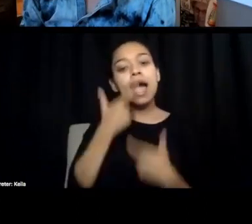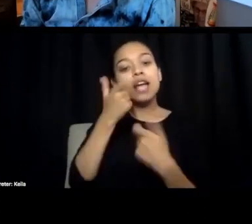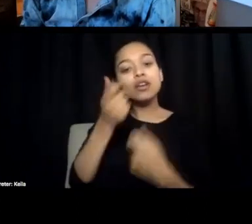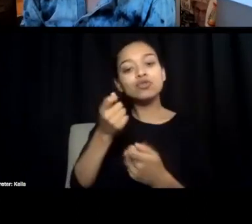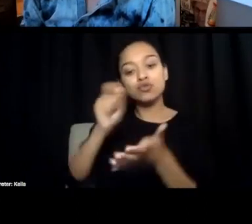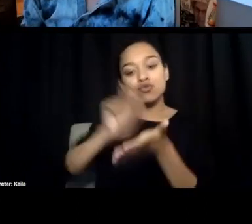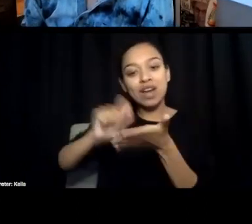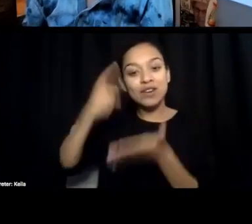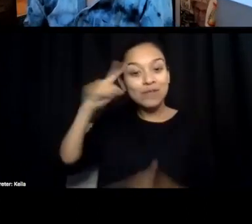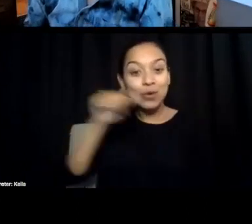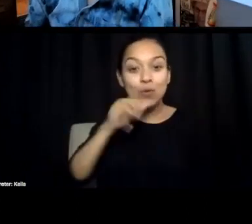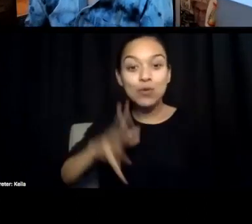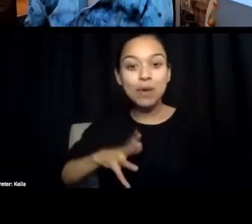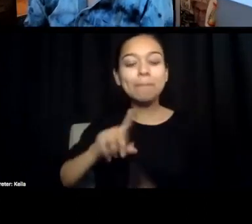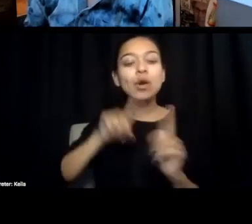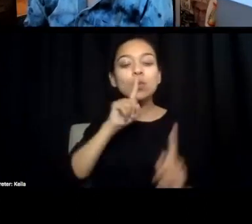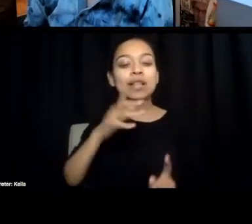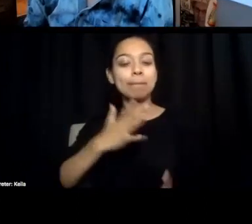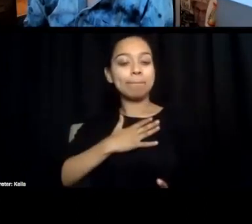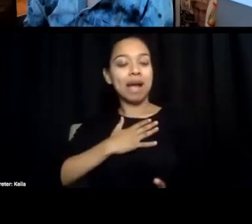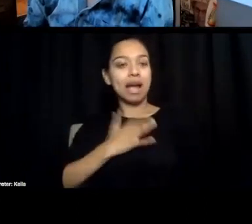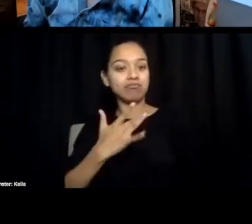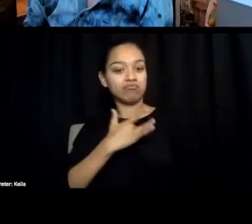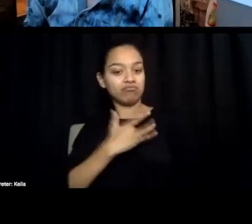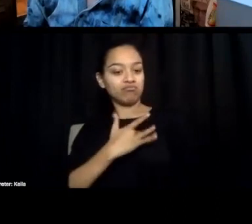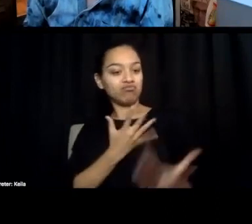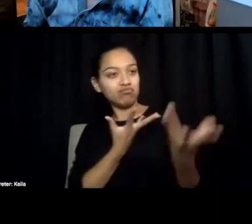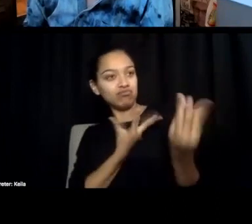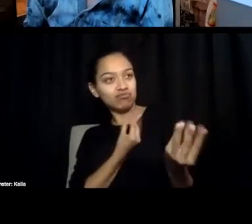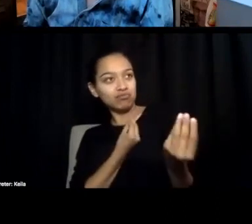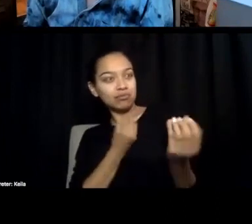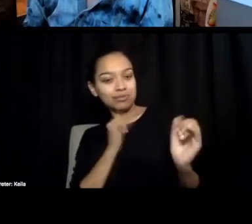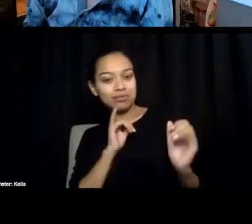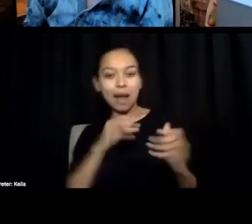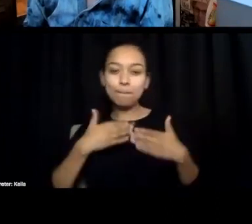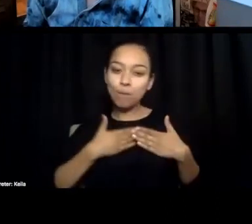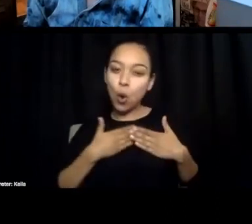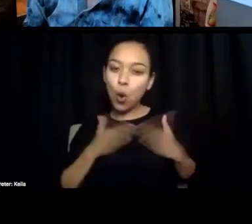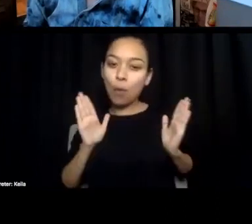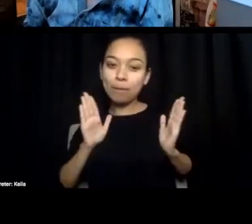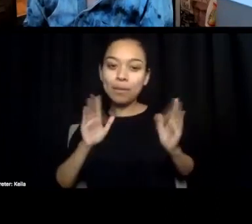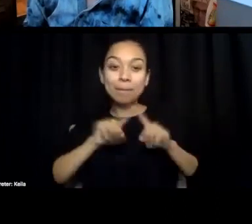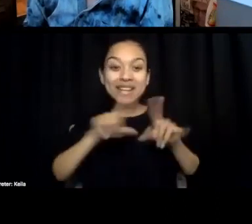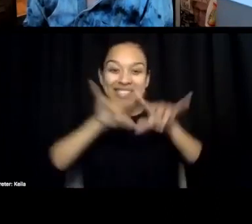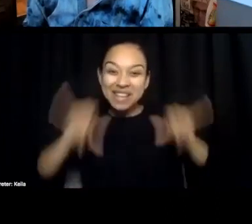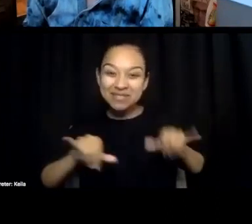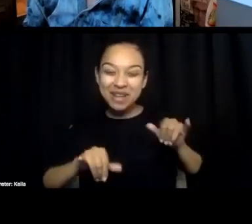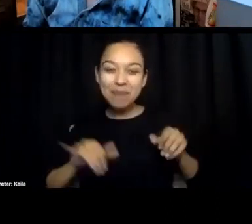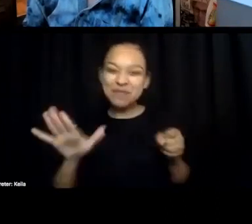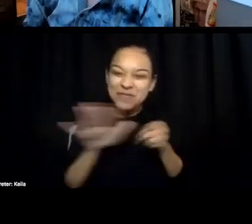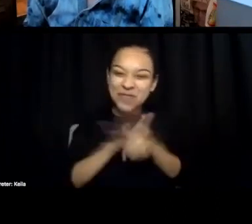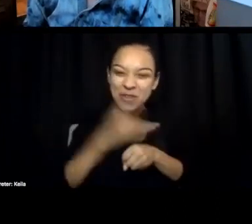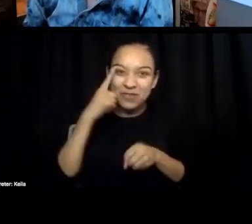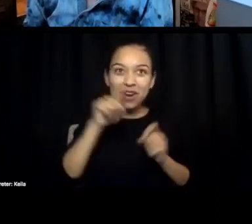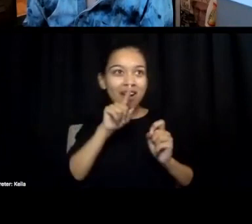very sympathetic. I feel like my heart is very open, but full for other people.